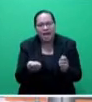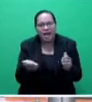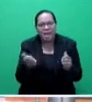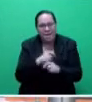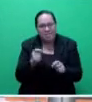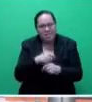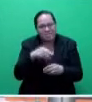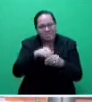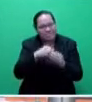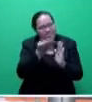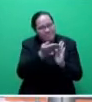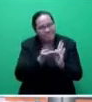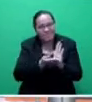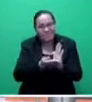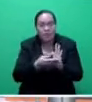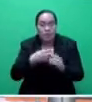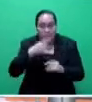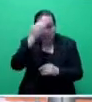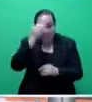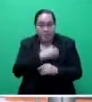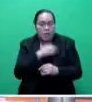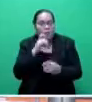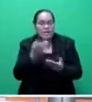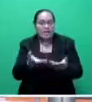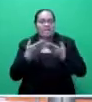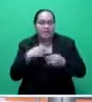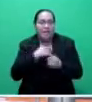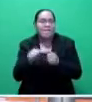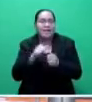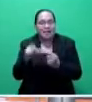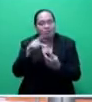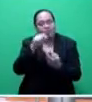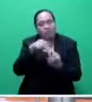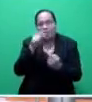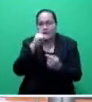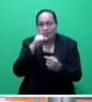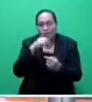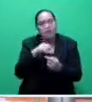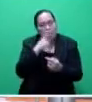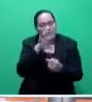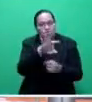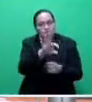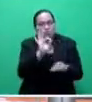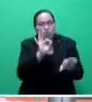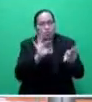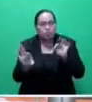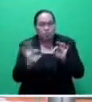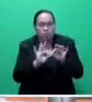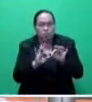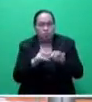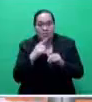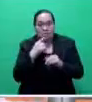sir. And we believe, of course, it will give us a better choice of people to choose from, and as highlighted by the